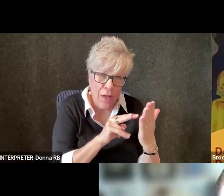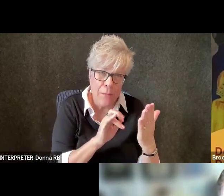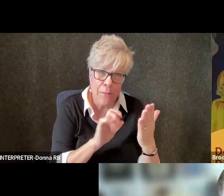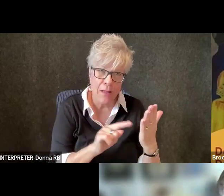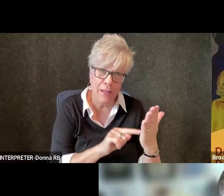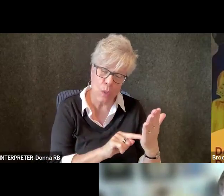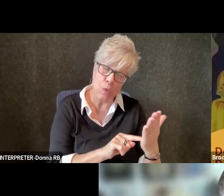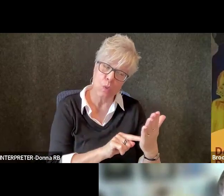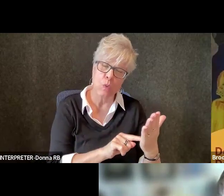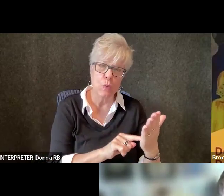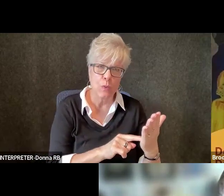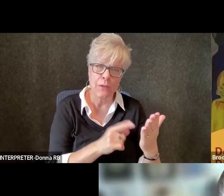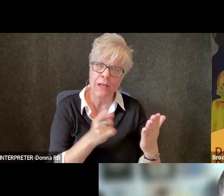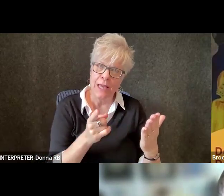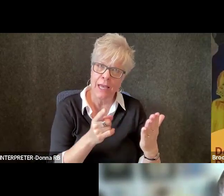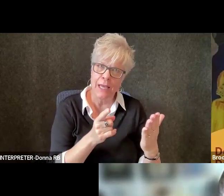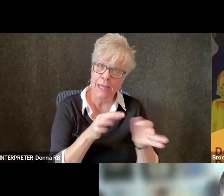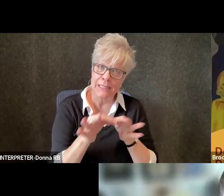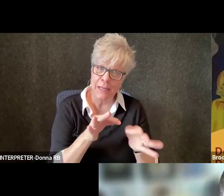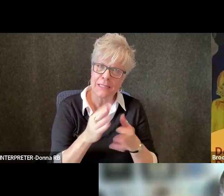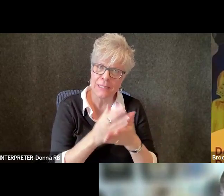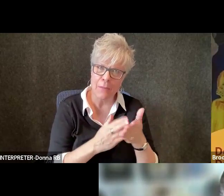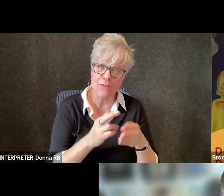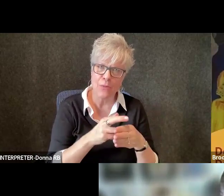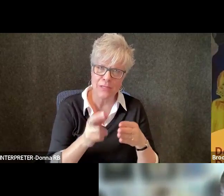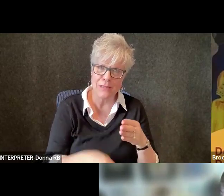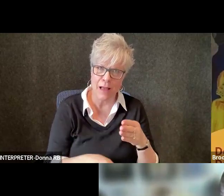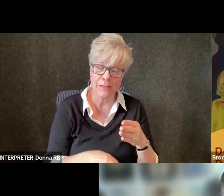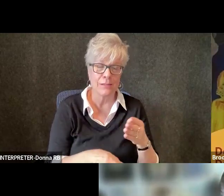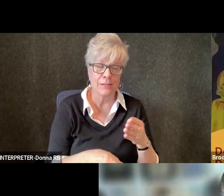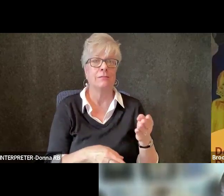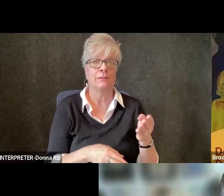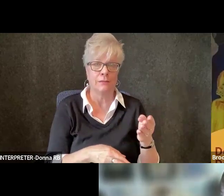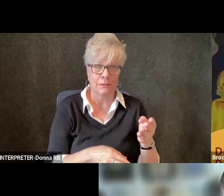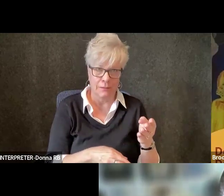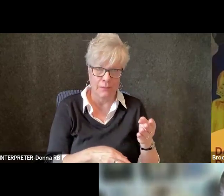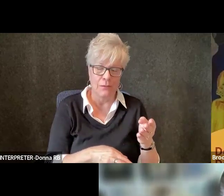some of the ramifications from even the increase in teacher pay that could,